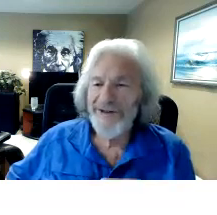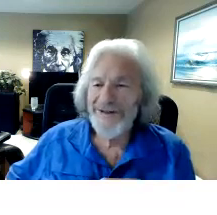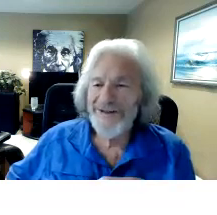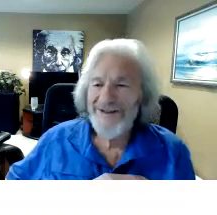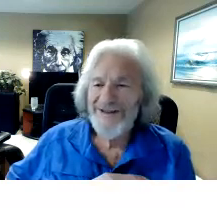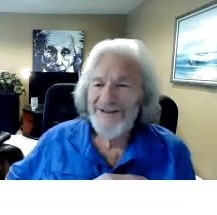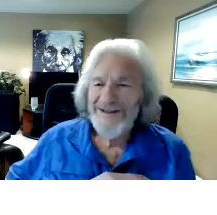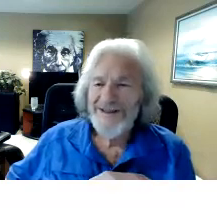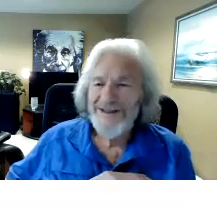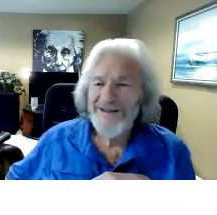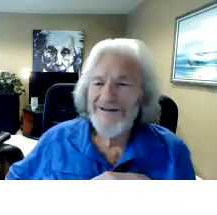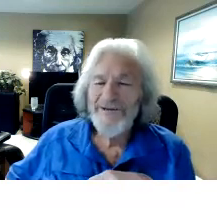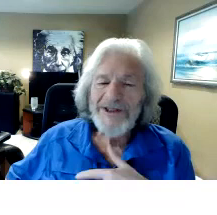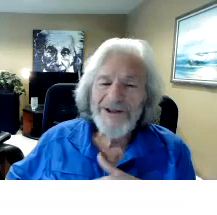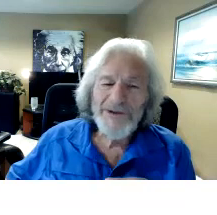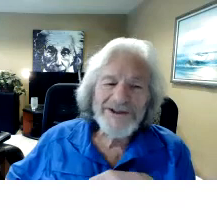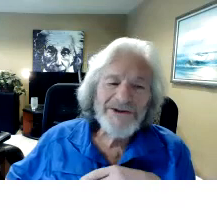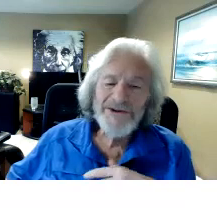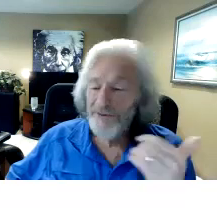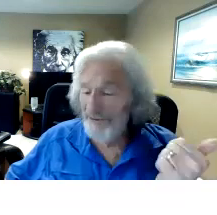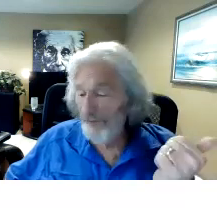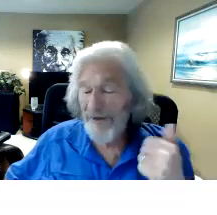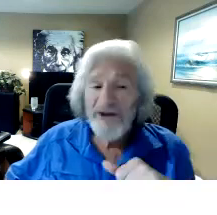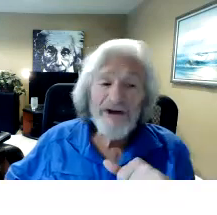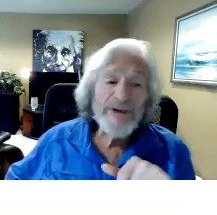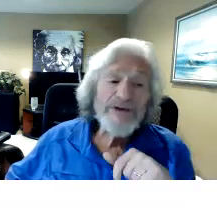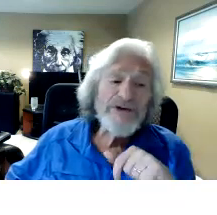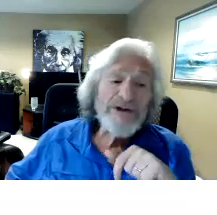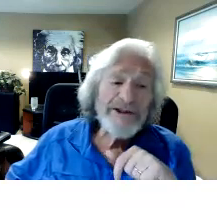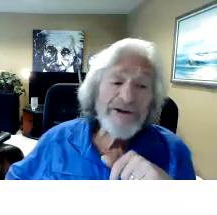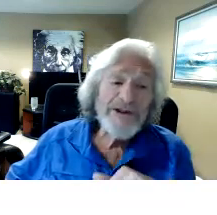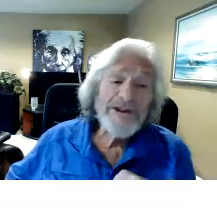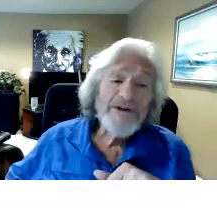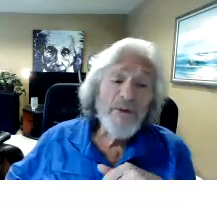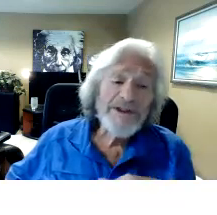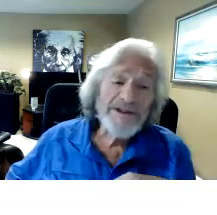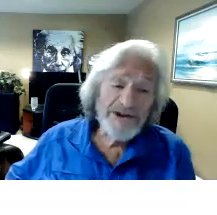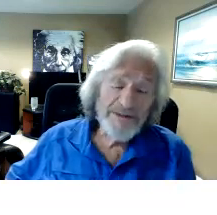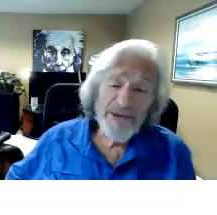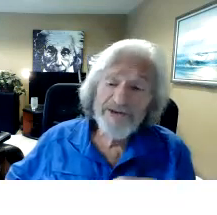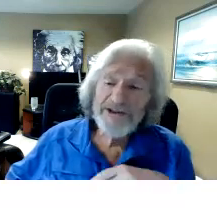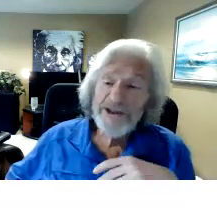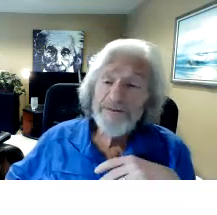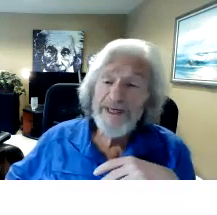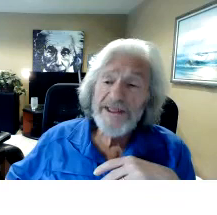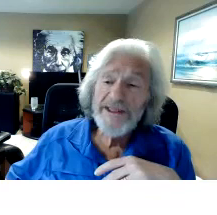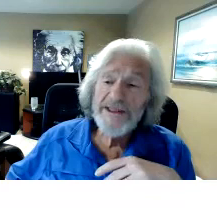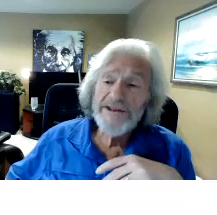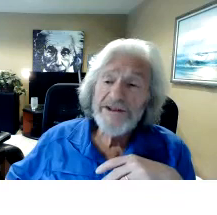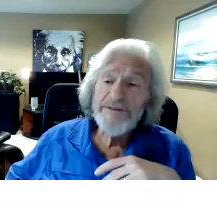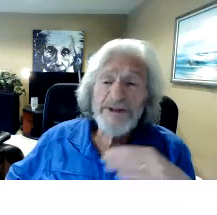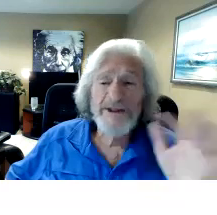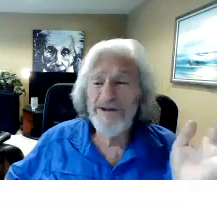having a guardian. And we can go into, if we have time a little later, what supported